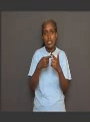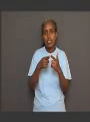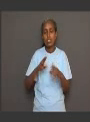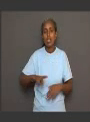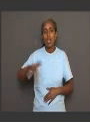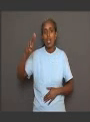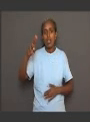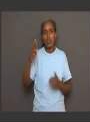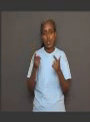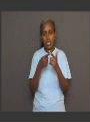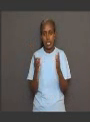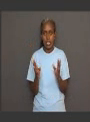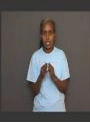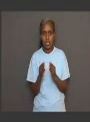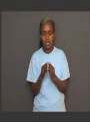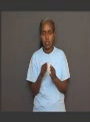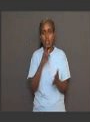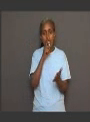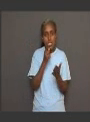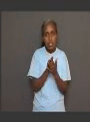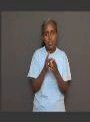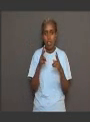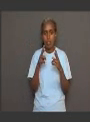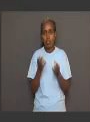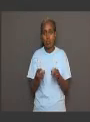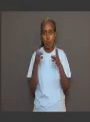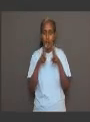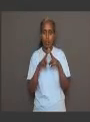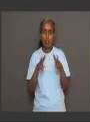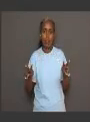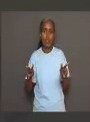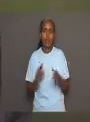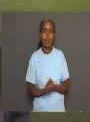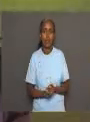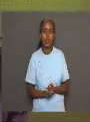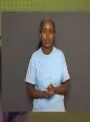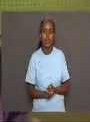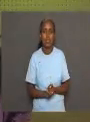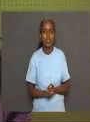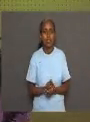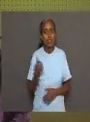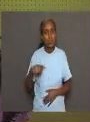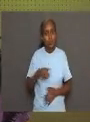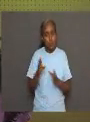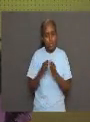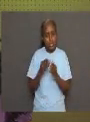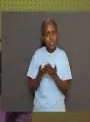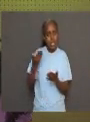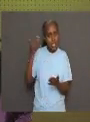second set, the data is more variable. As we said earlier in the